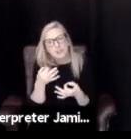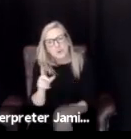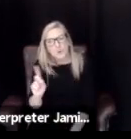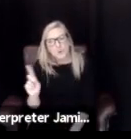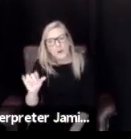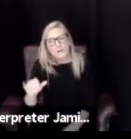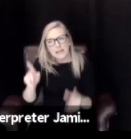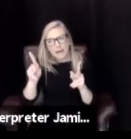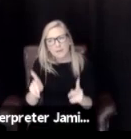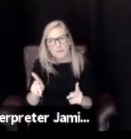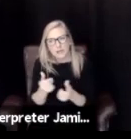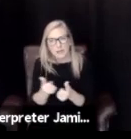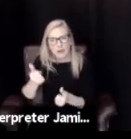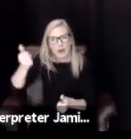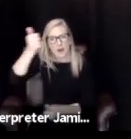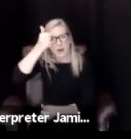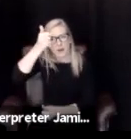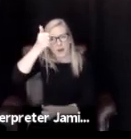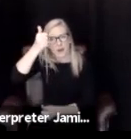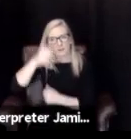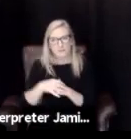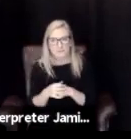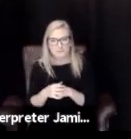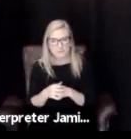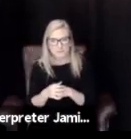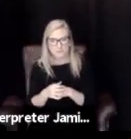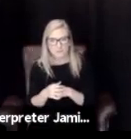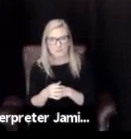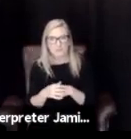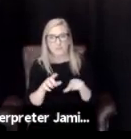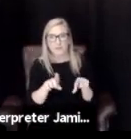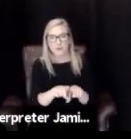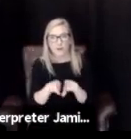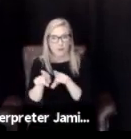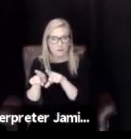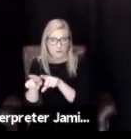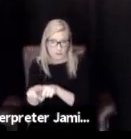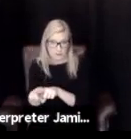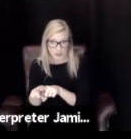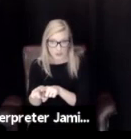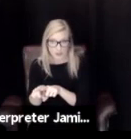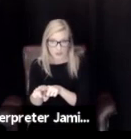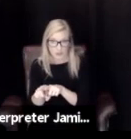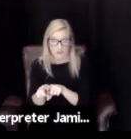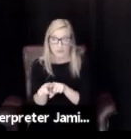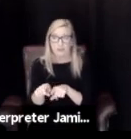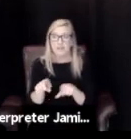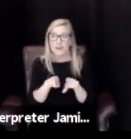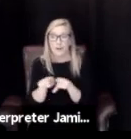in the hierarchy? Because also, this is incredibly important because it